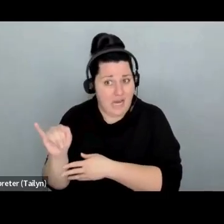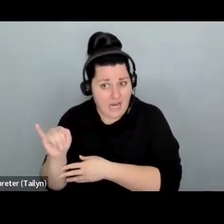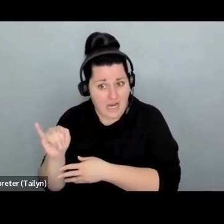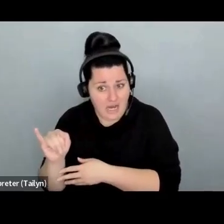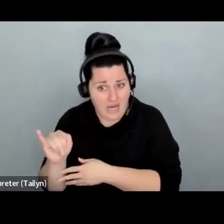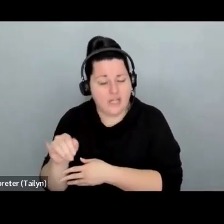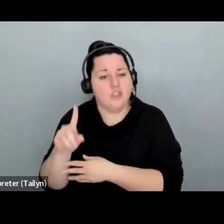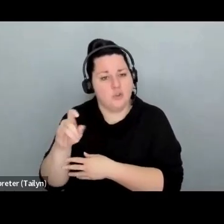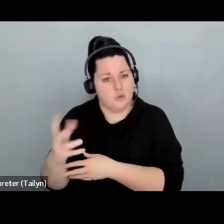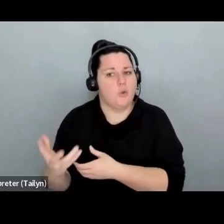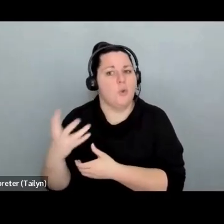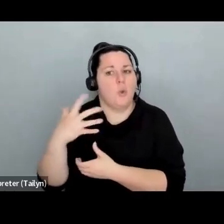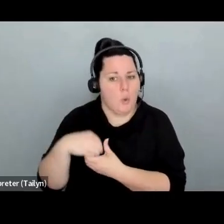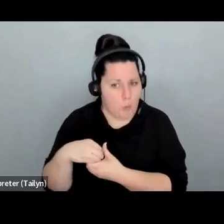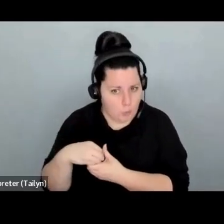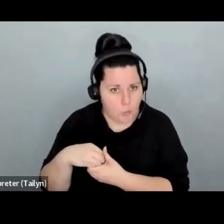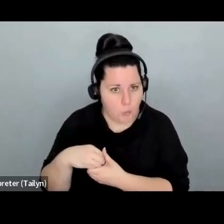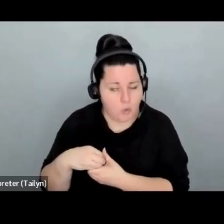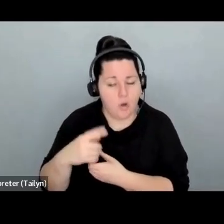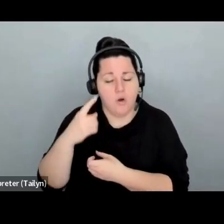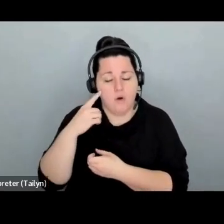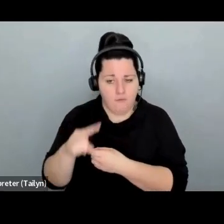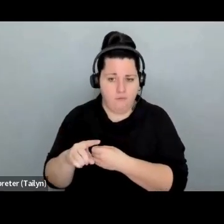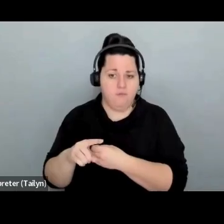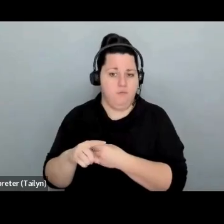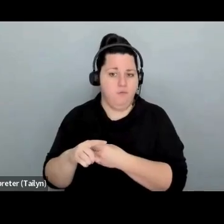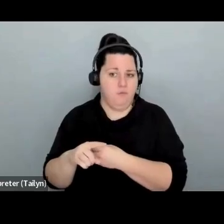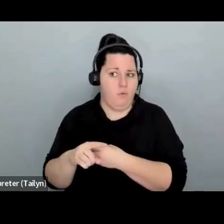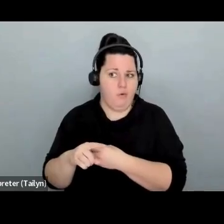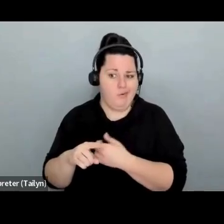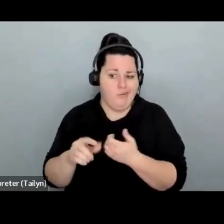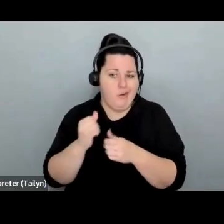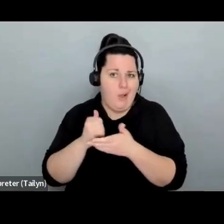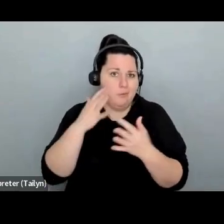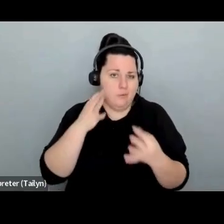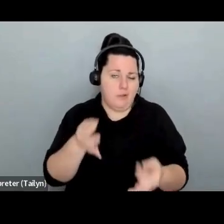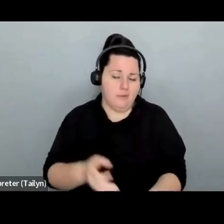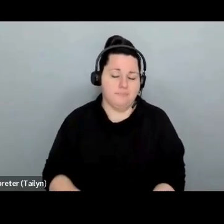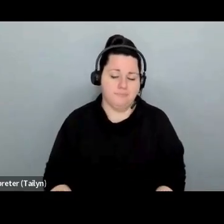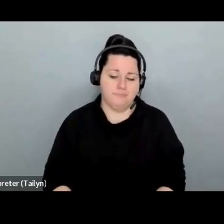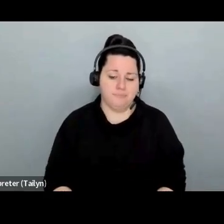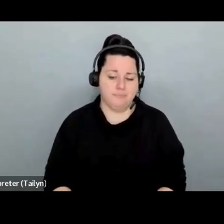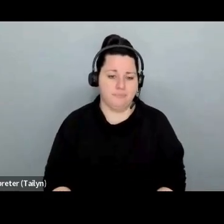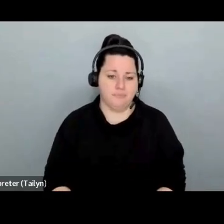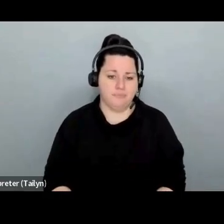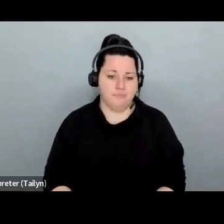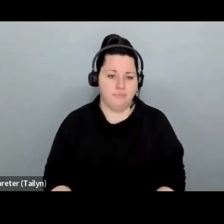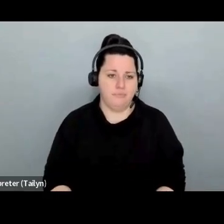should be included as part of the IEP team in making that determination.